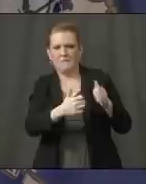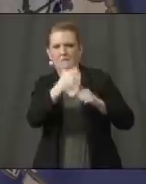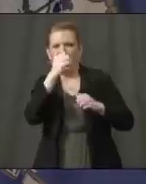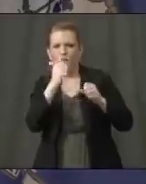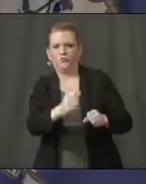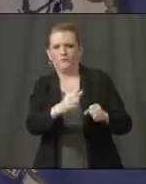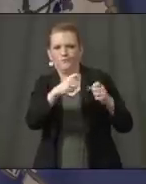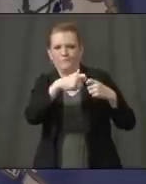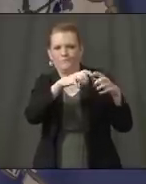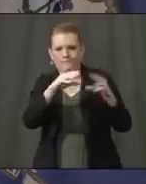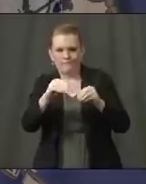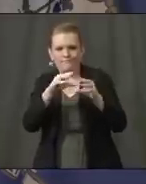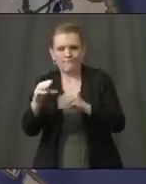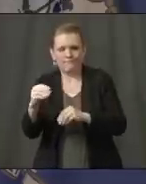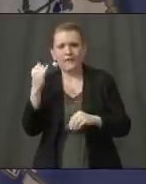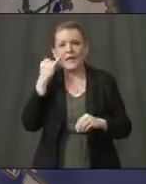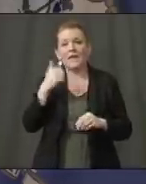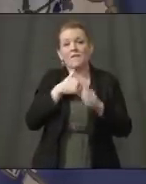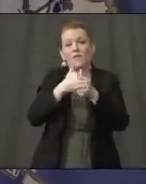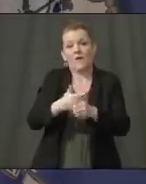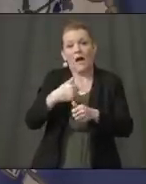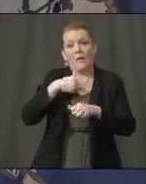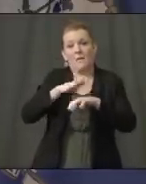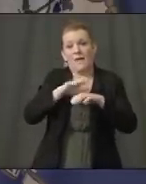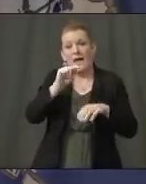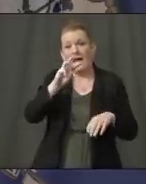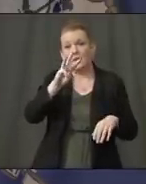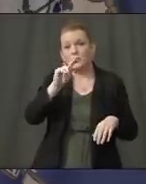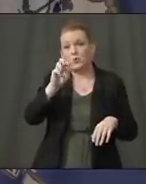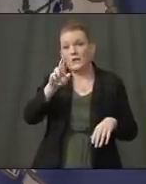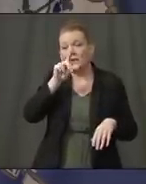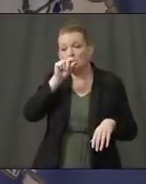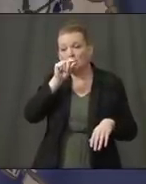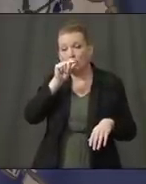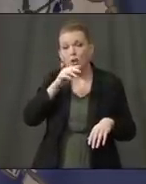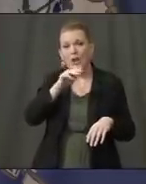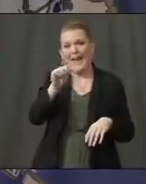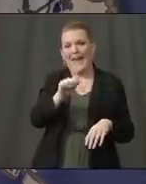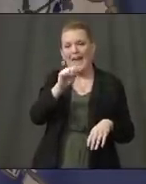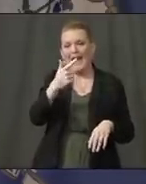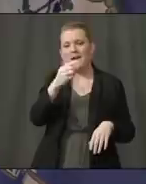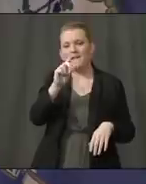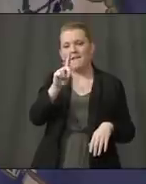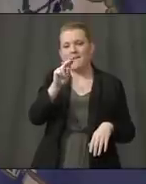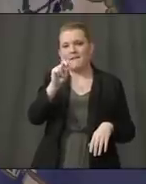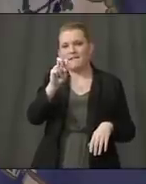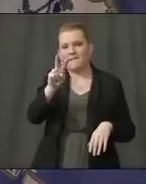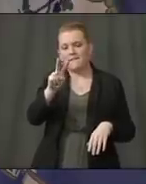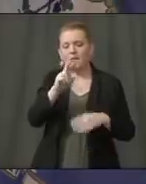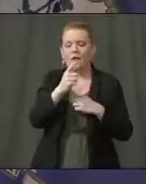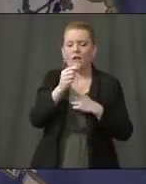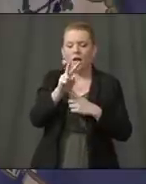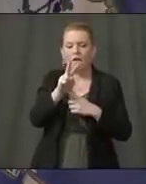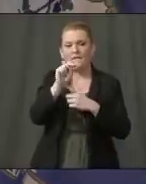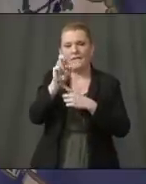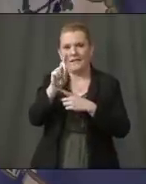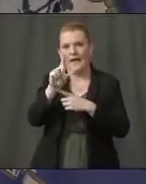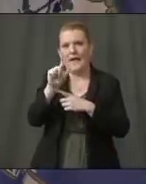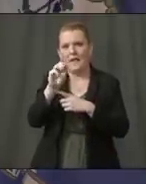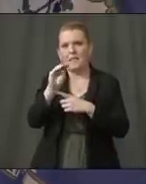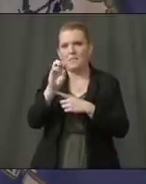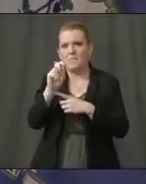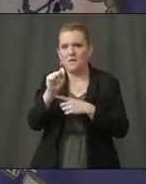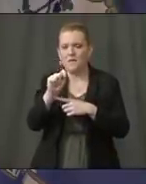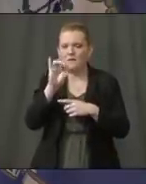when your community looks like they may get their power back on time. But, shout out in these really tough times for these